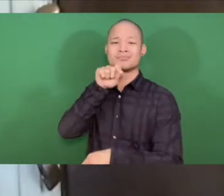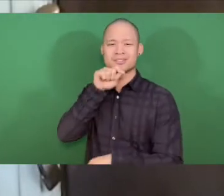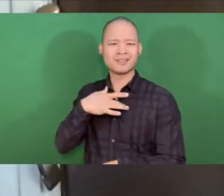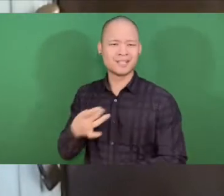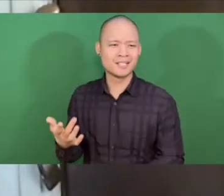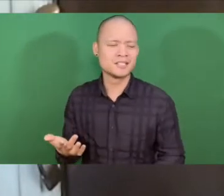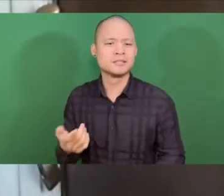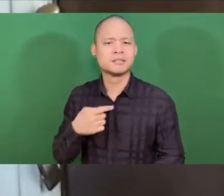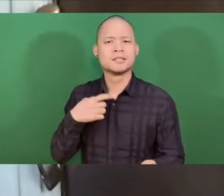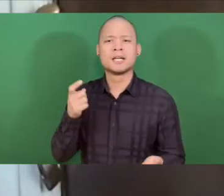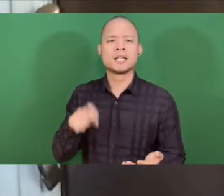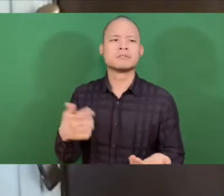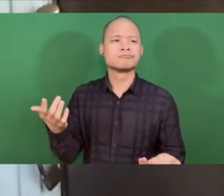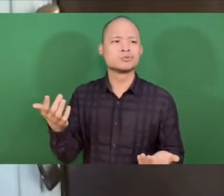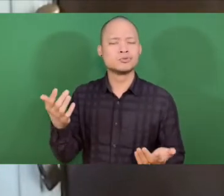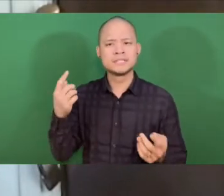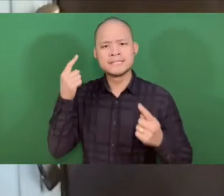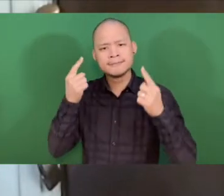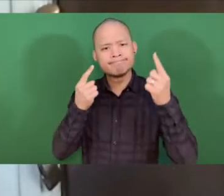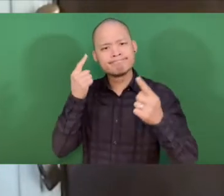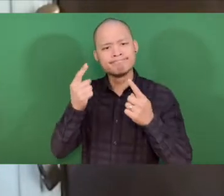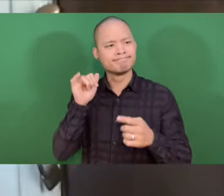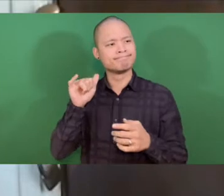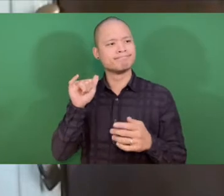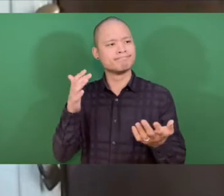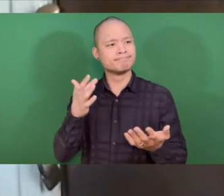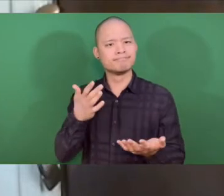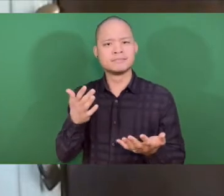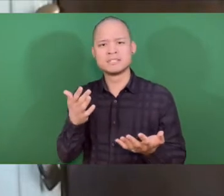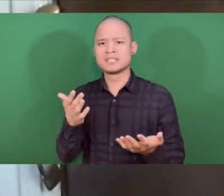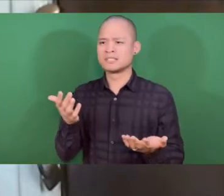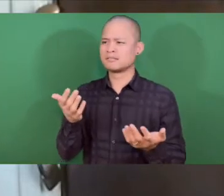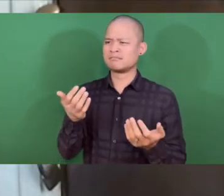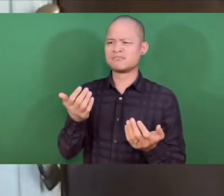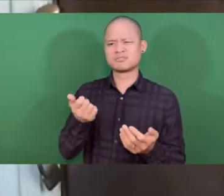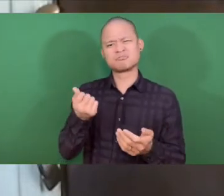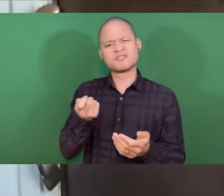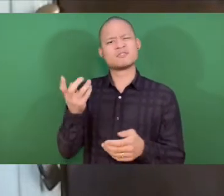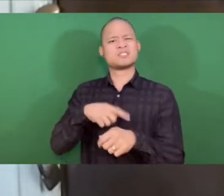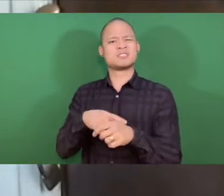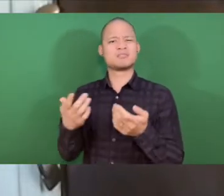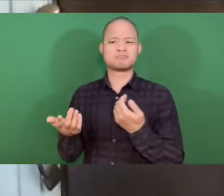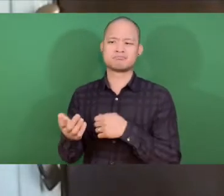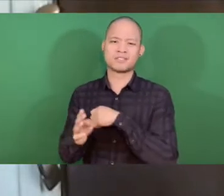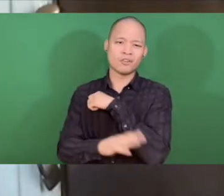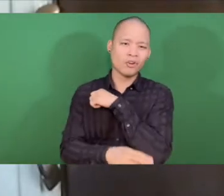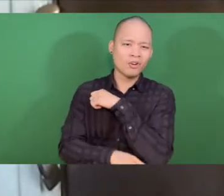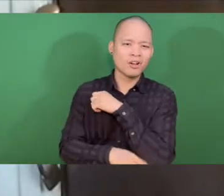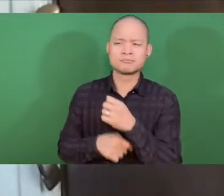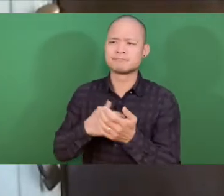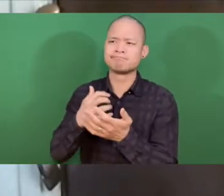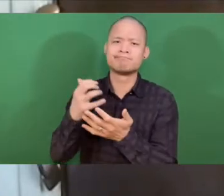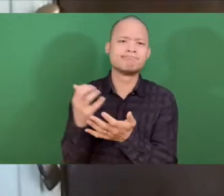I have to run that through my mind a number of times in the fall and take advantage and